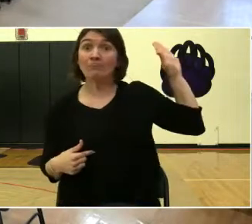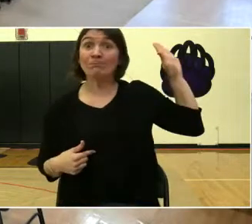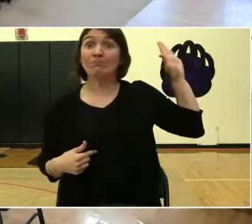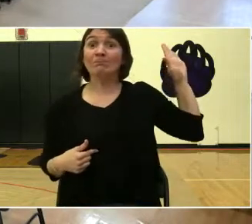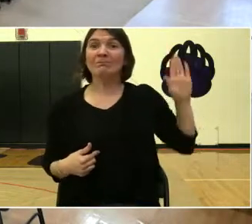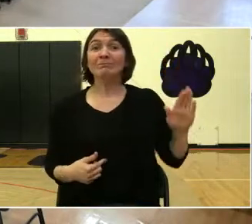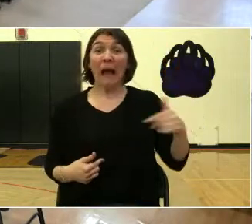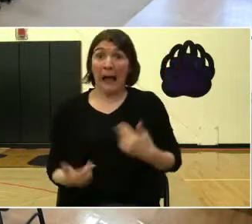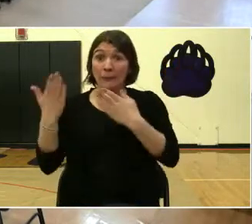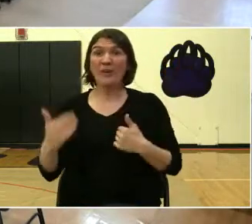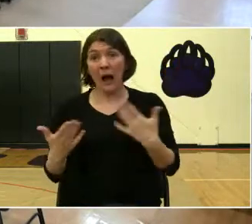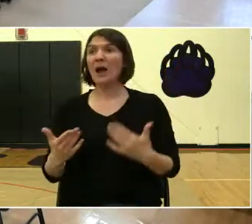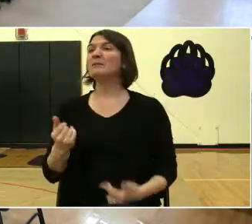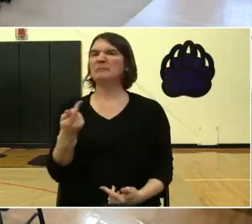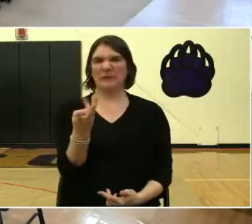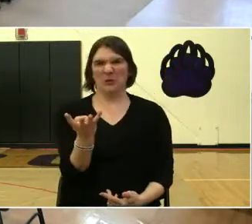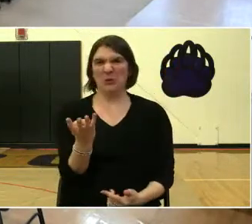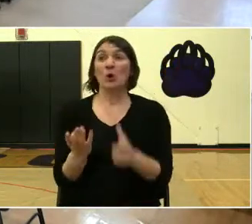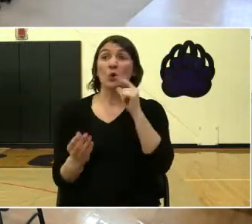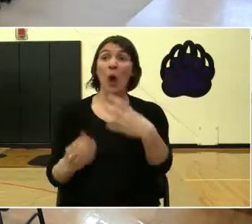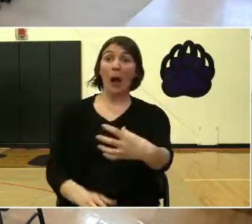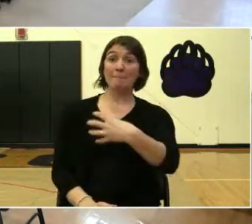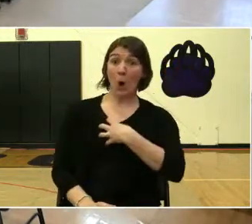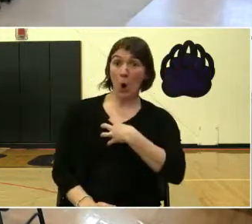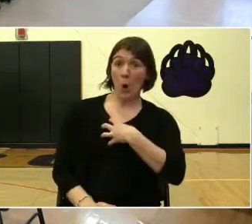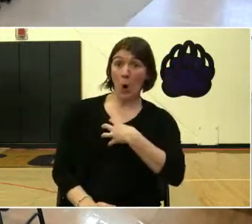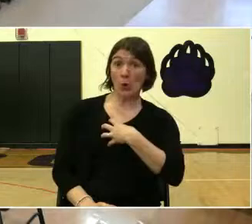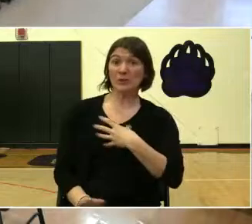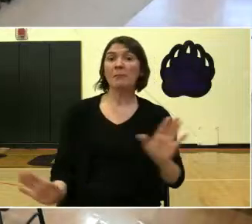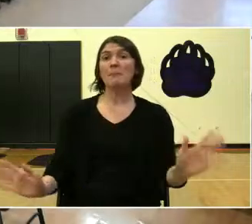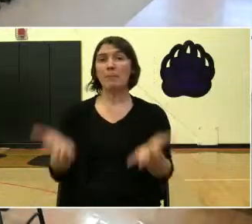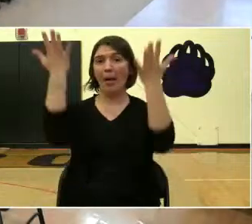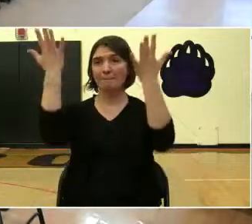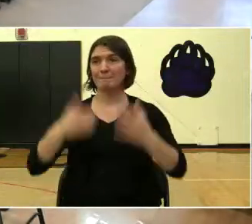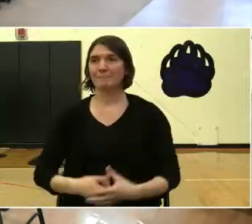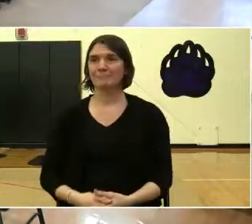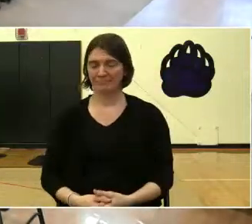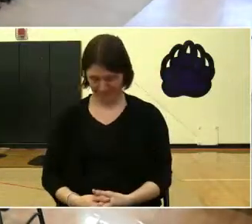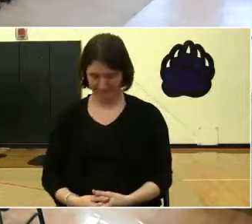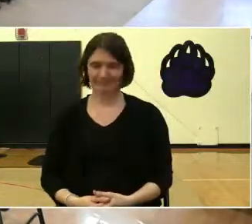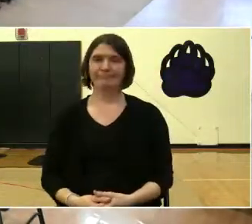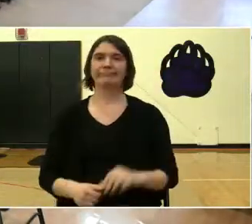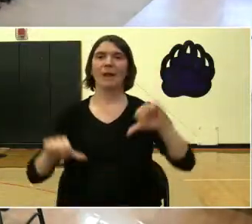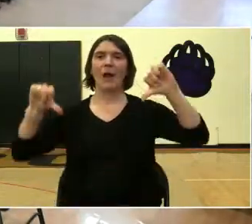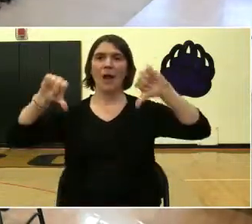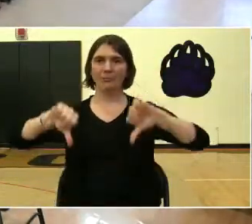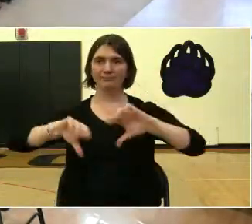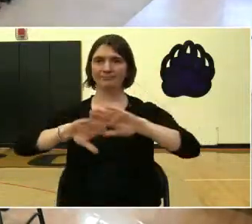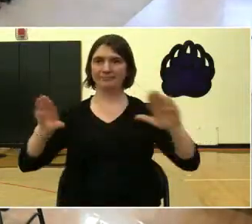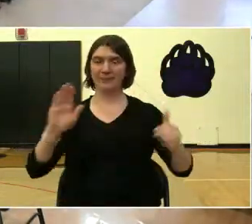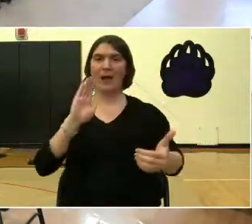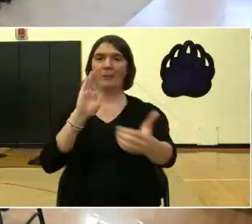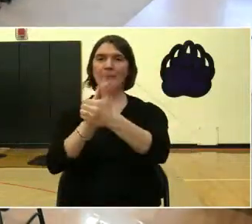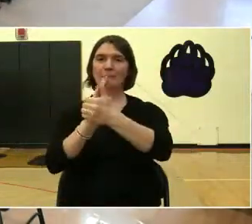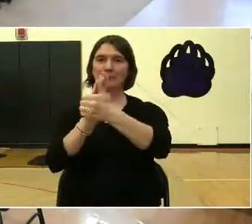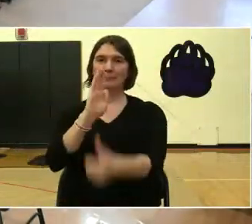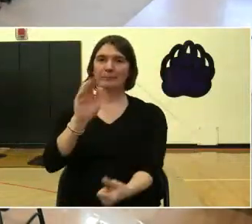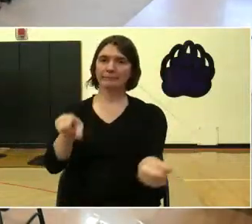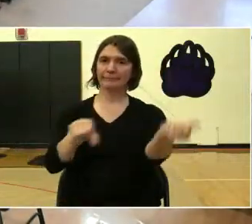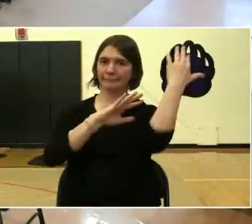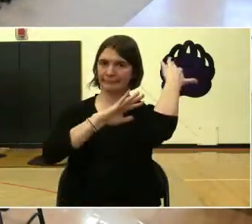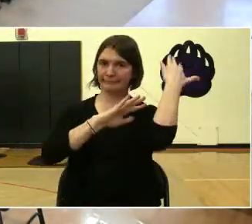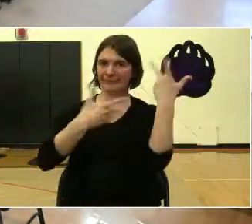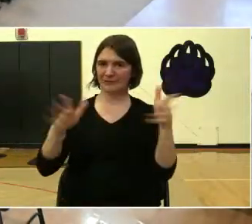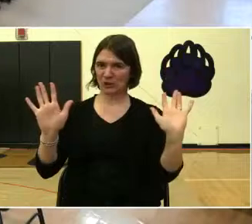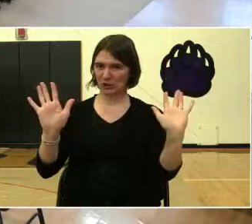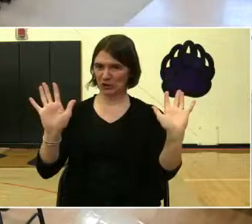I thank you all those opposed to the Carval Amendment please rise and say nay nay the Nays appear to have it the